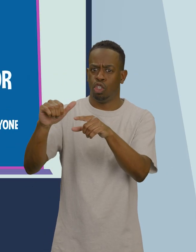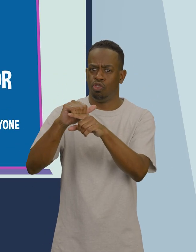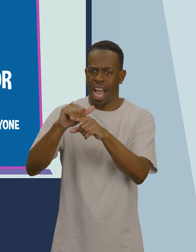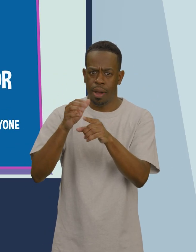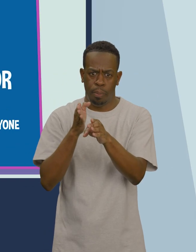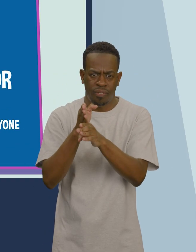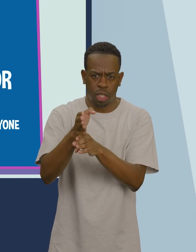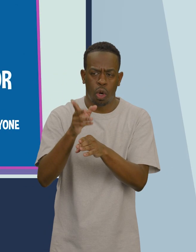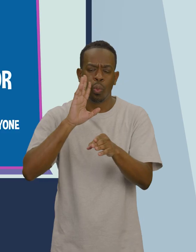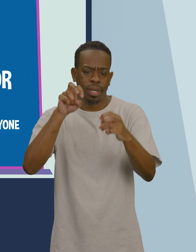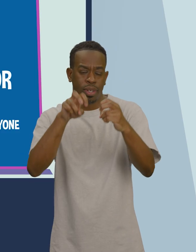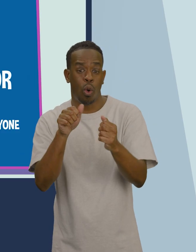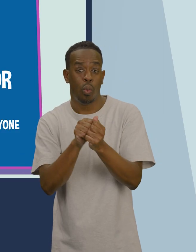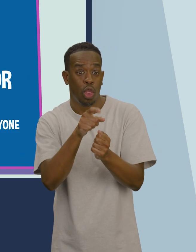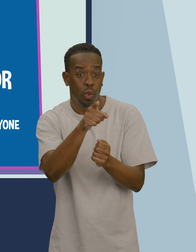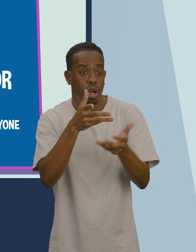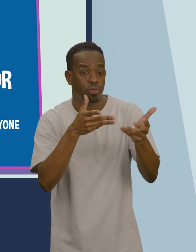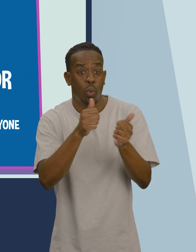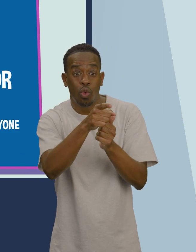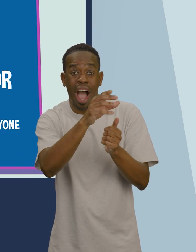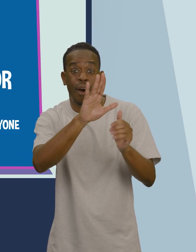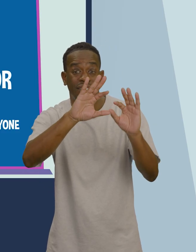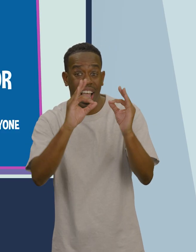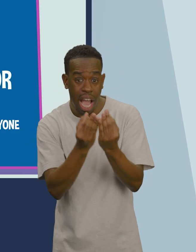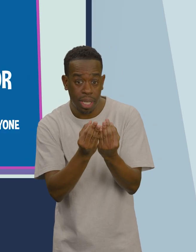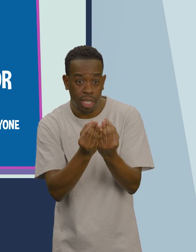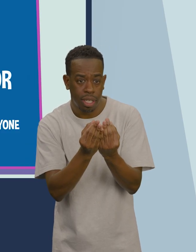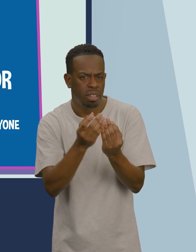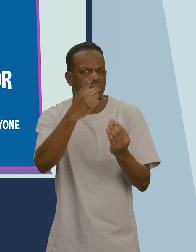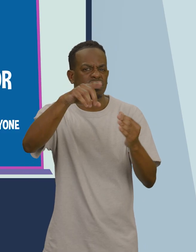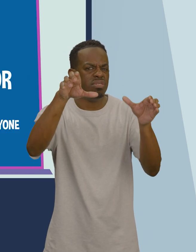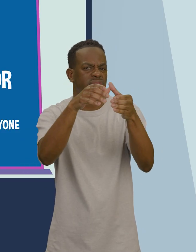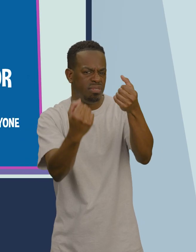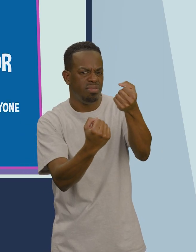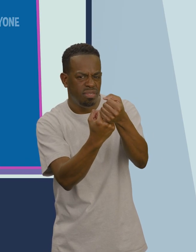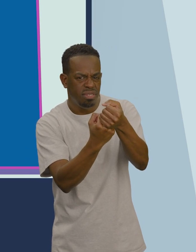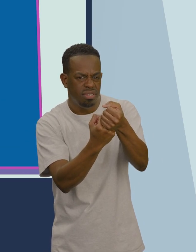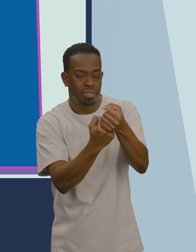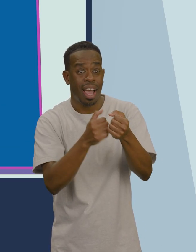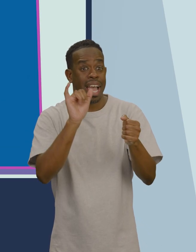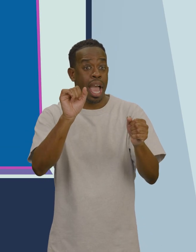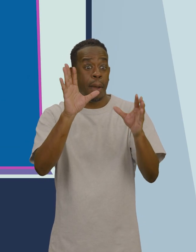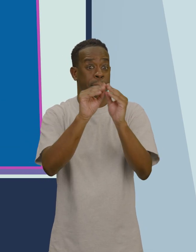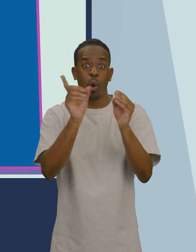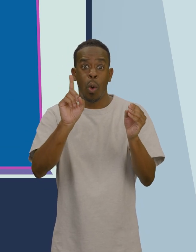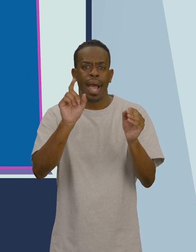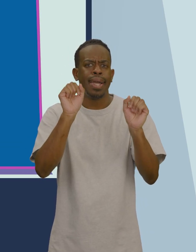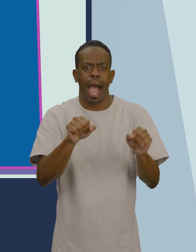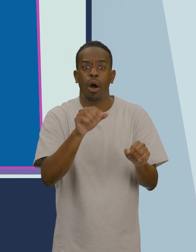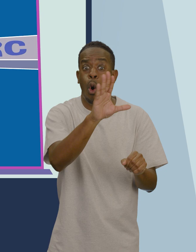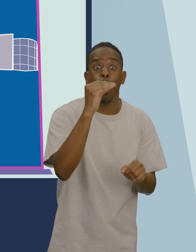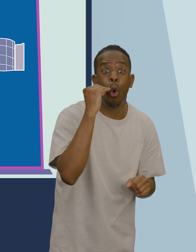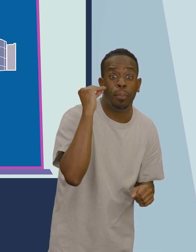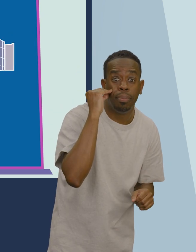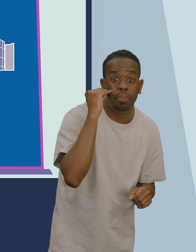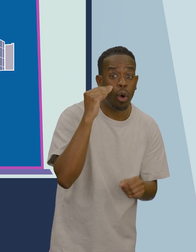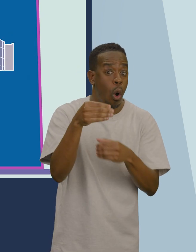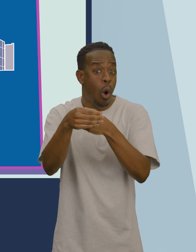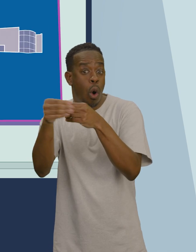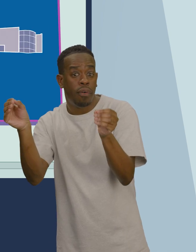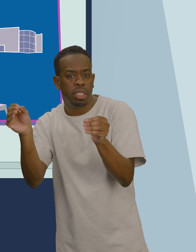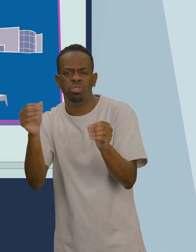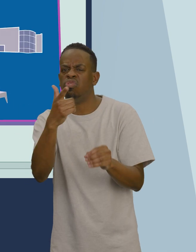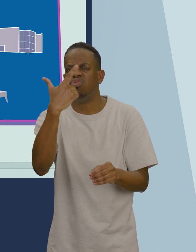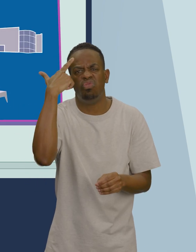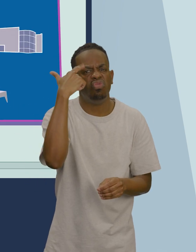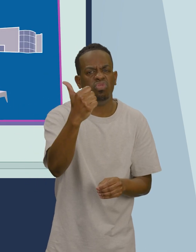degreed professional who meets with you alone, with your family, or with anyone in your circle of support that you wish. That meeting can happen in your home, the regional center